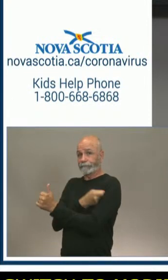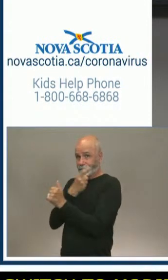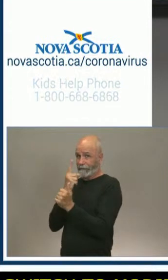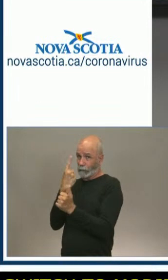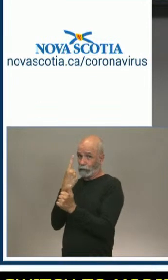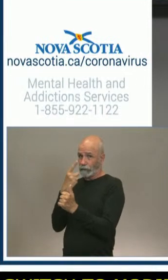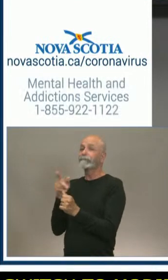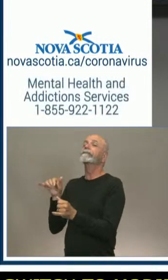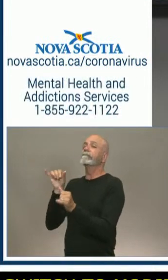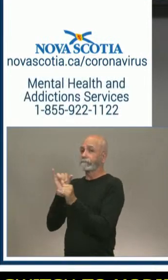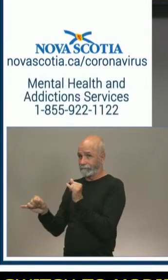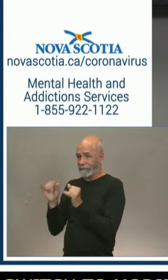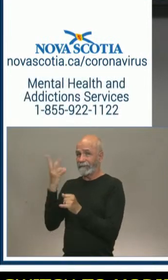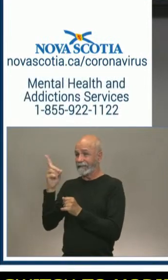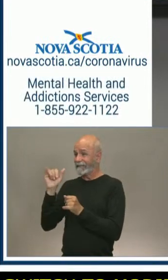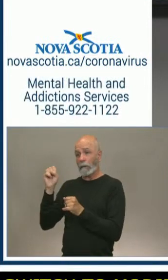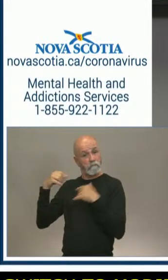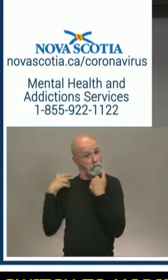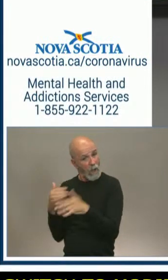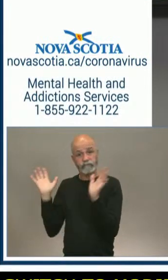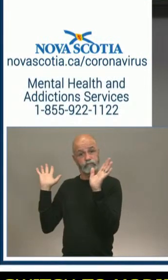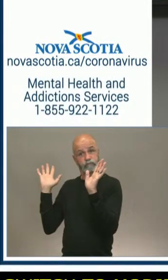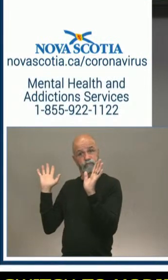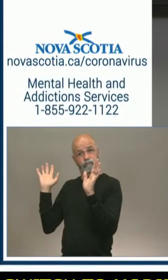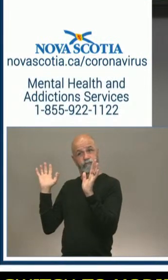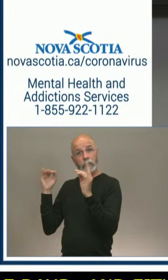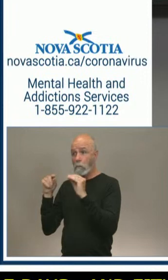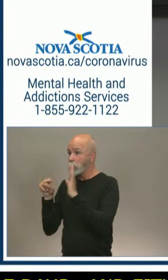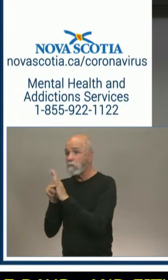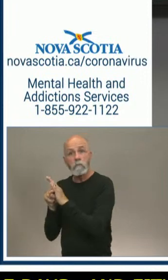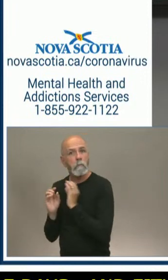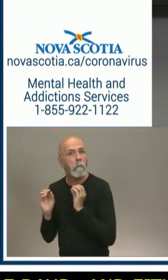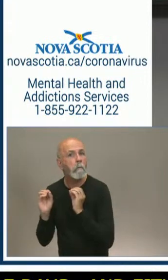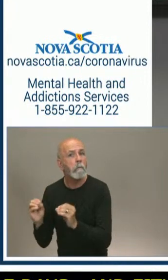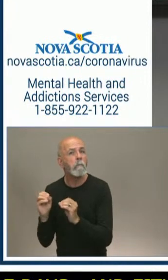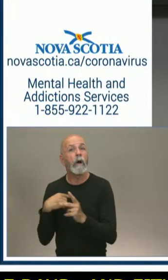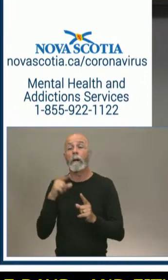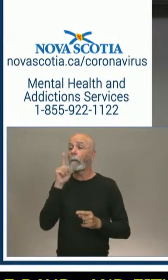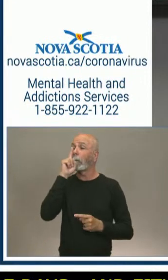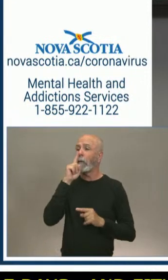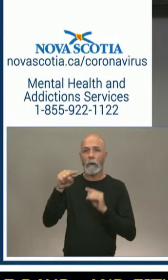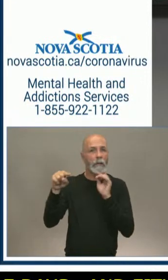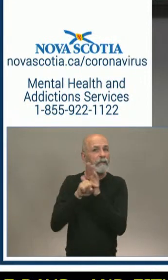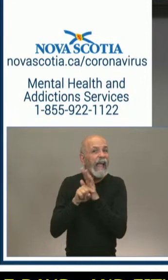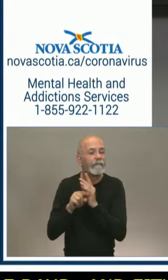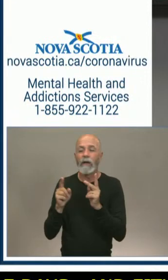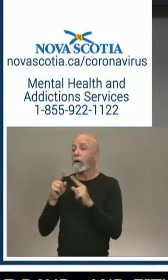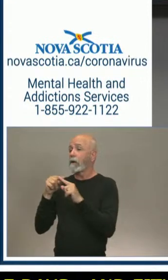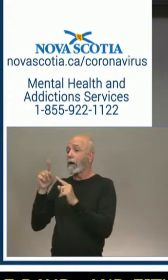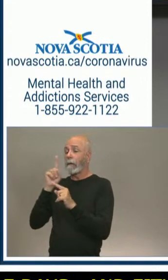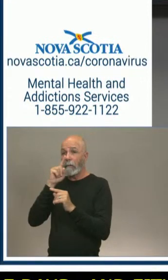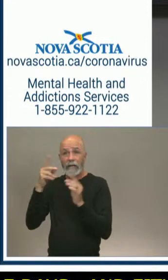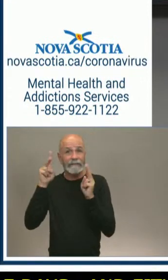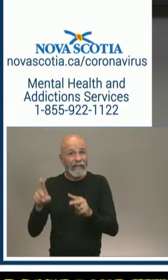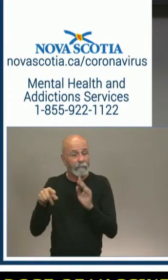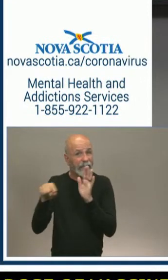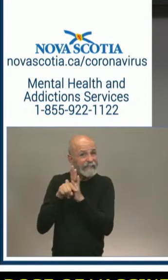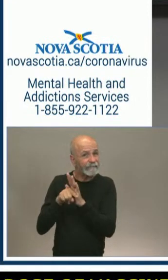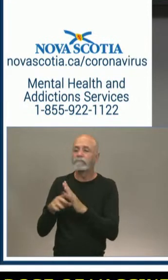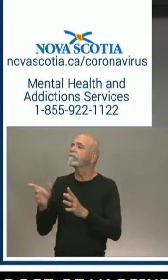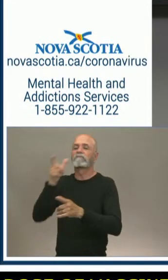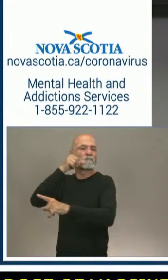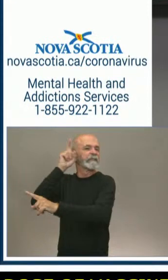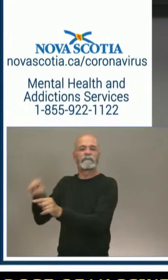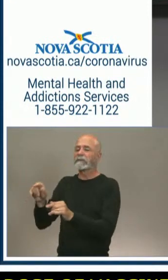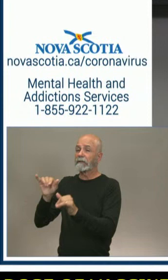done their 7 days and have 2 negative tests, their isolation ends. If people are unvaccinated, then they have